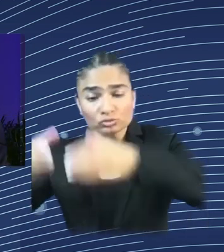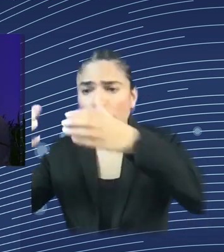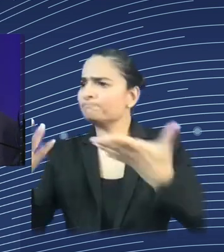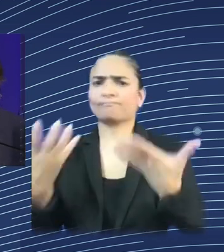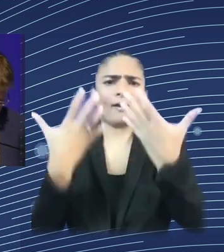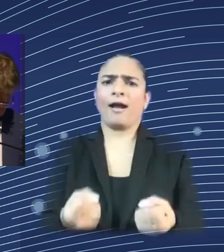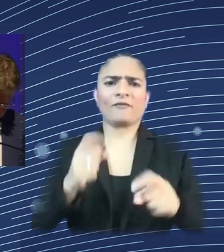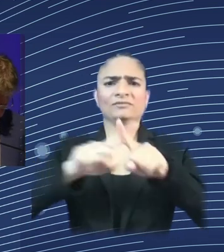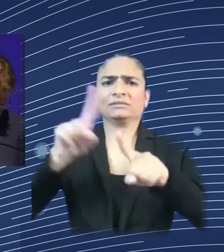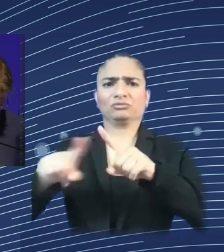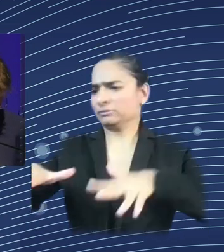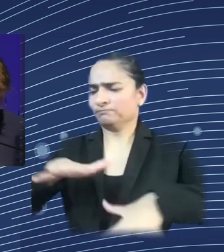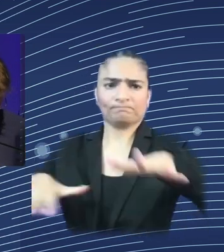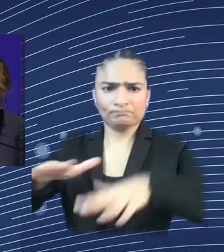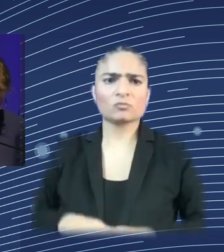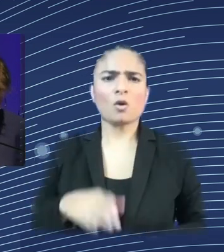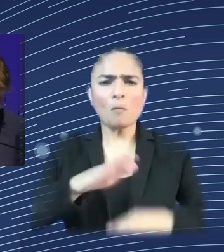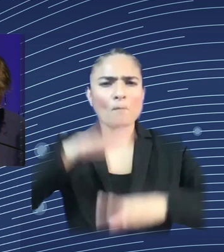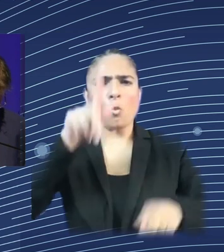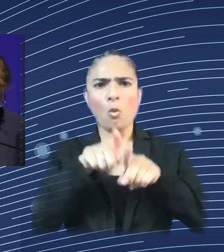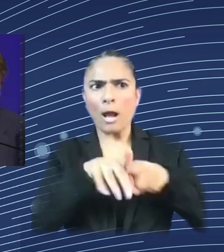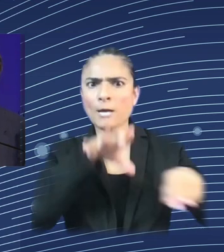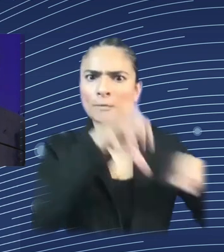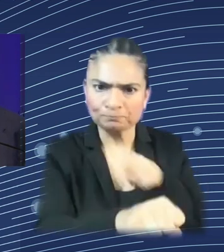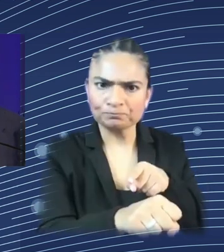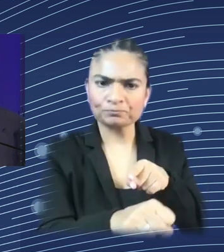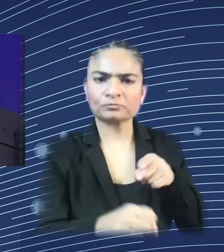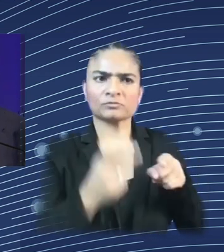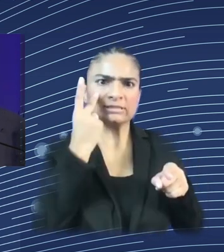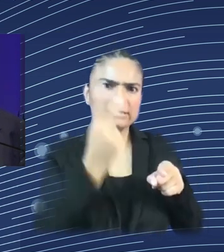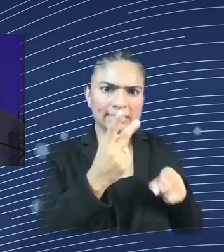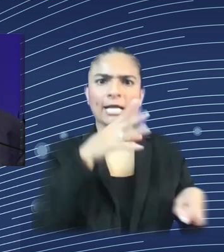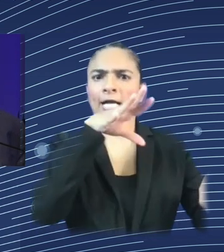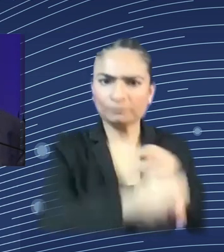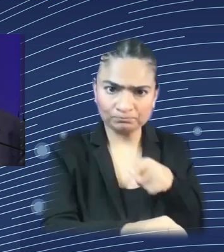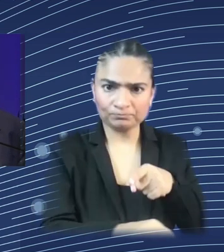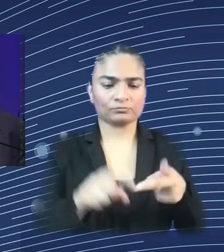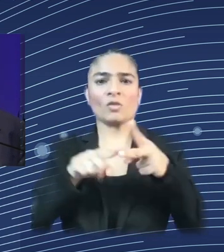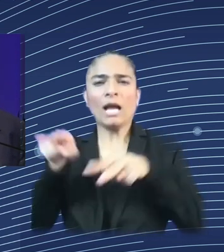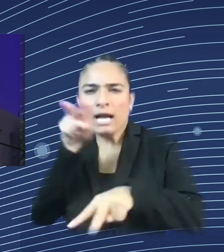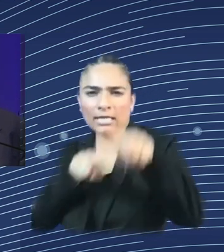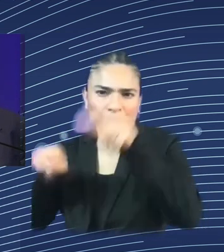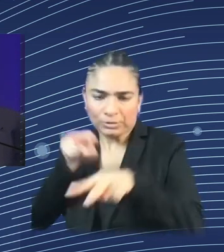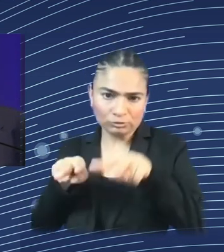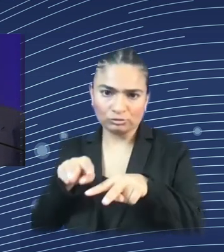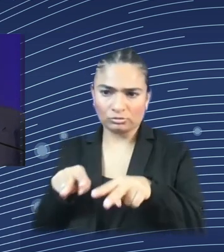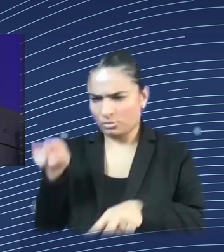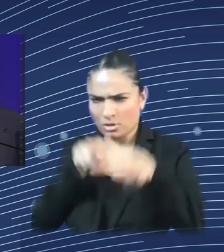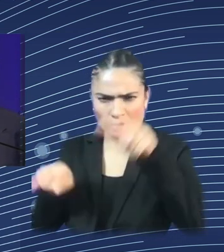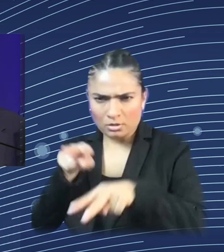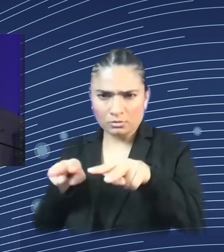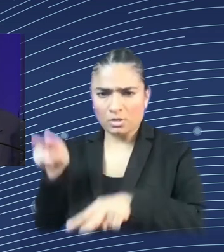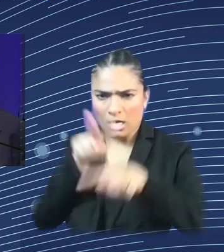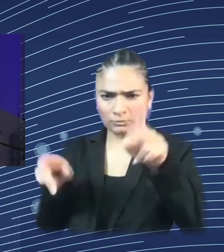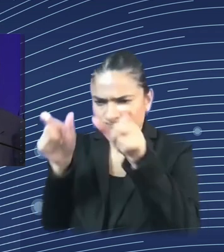inspection elements in phase. But there should also be more an approach to other phases